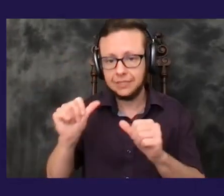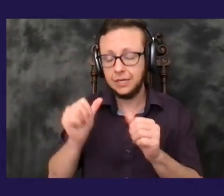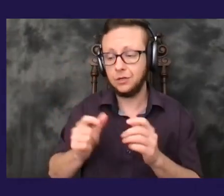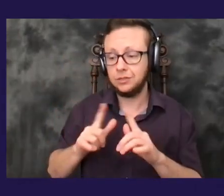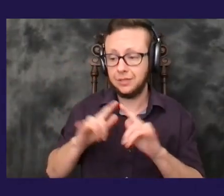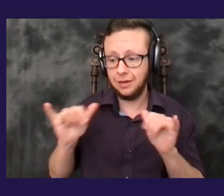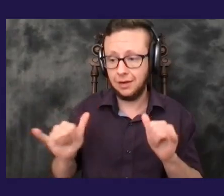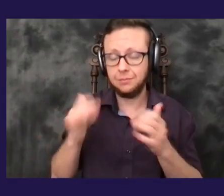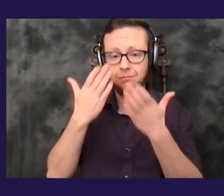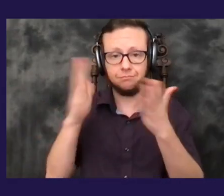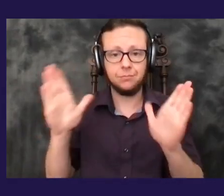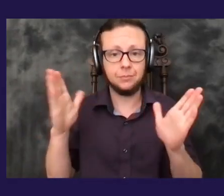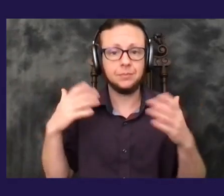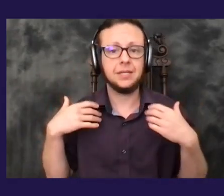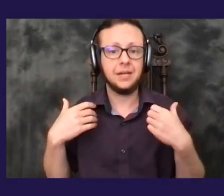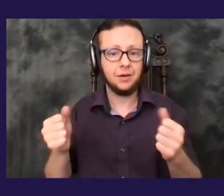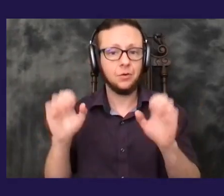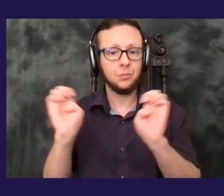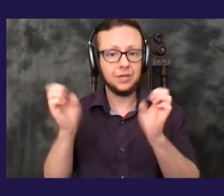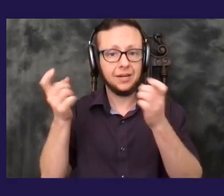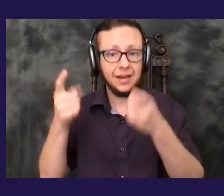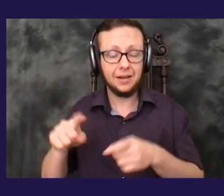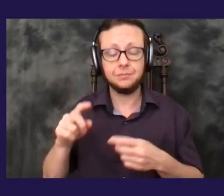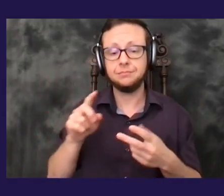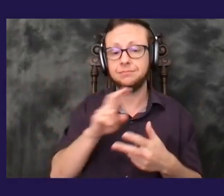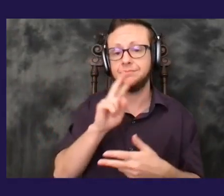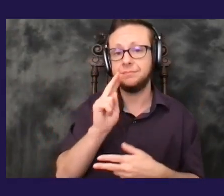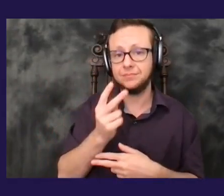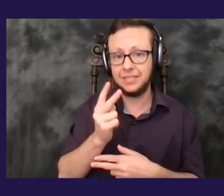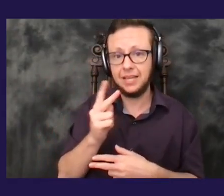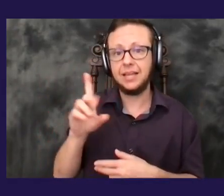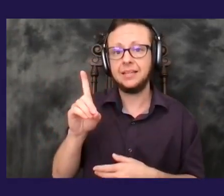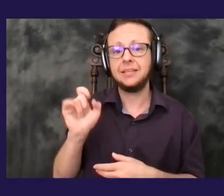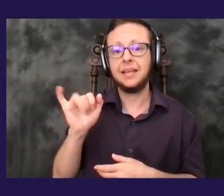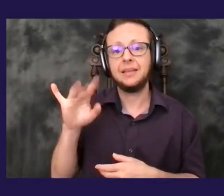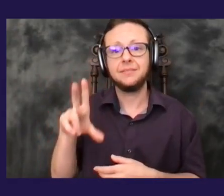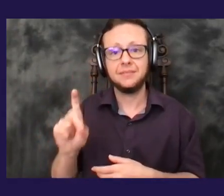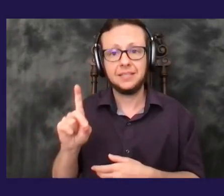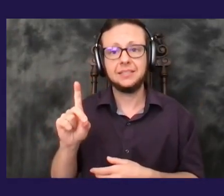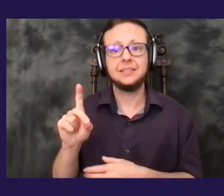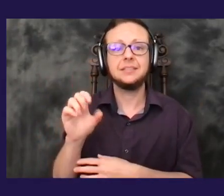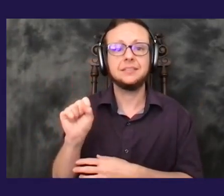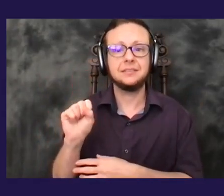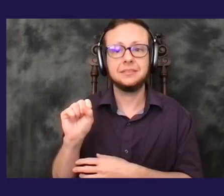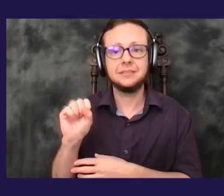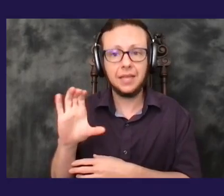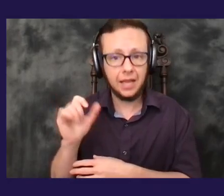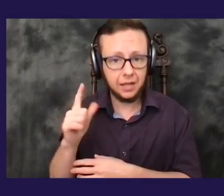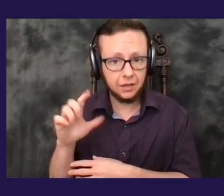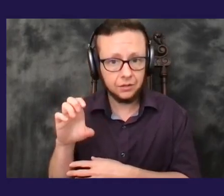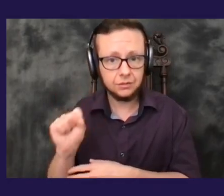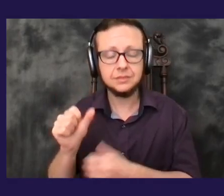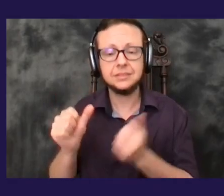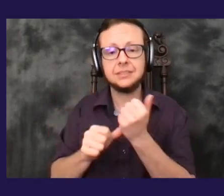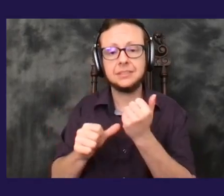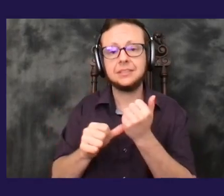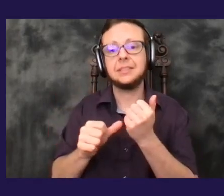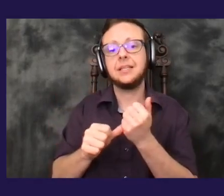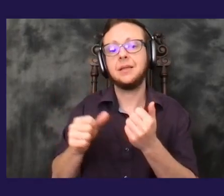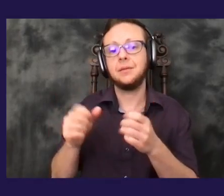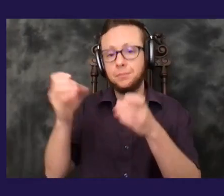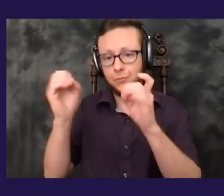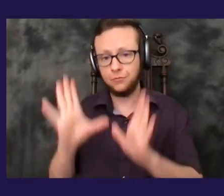emergencies. Our second speaker is David Scales, assistant professor of medicine at Weill Cornell